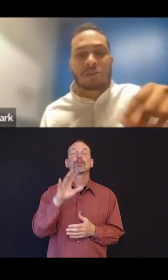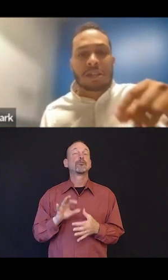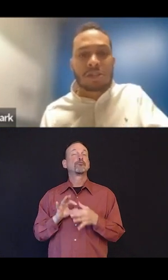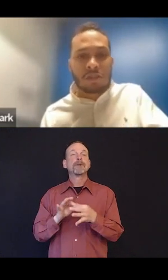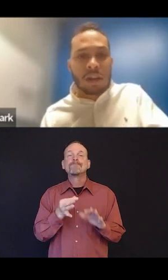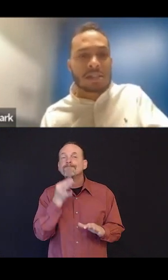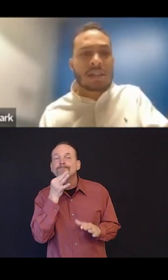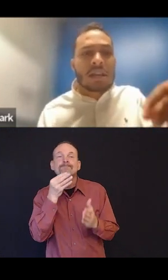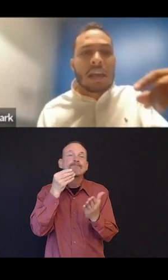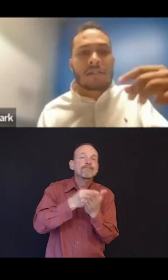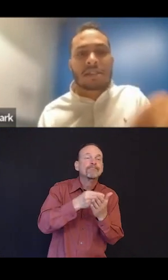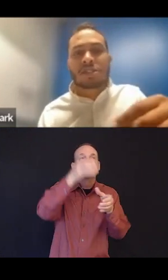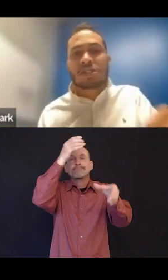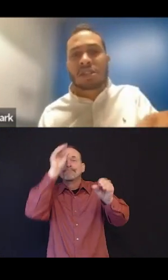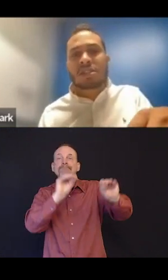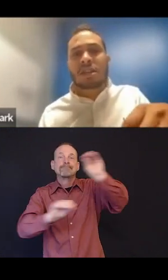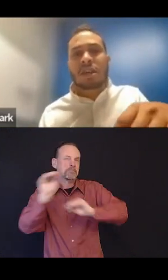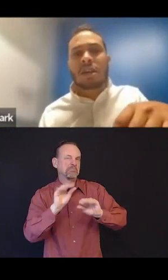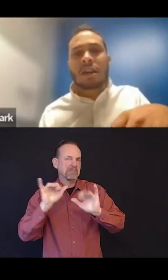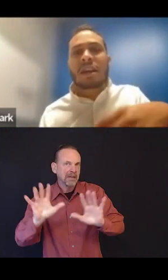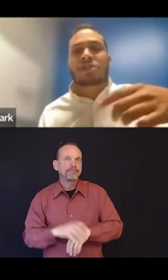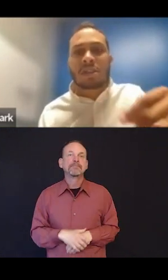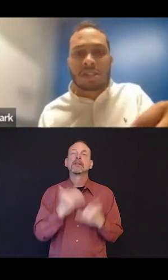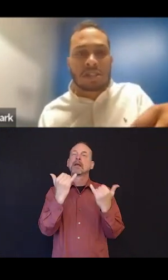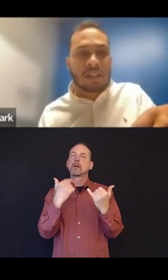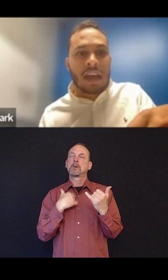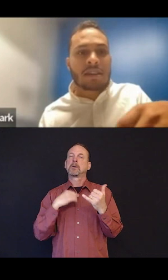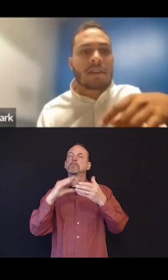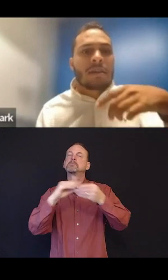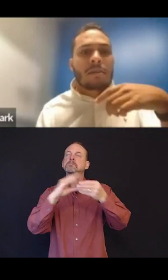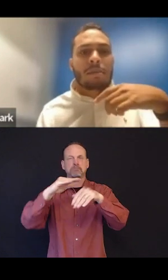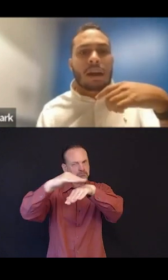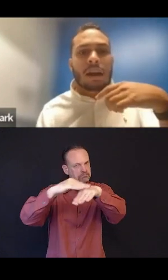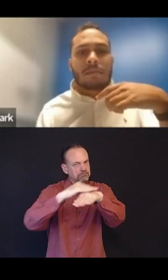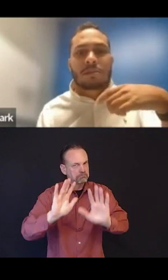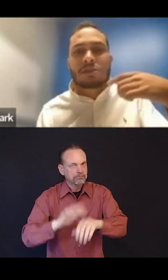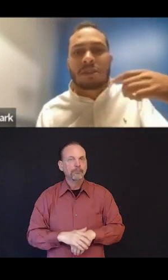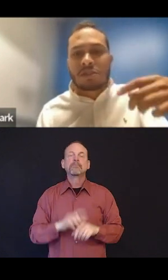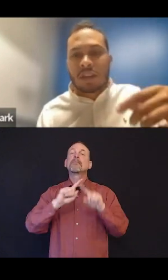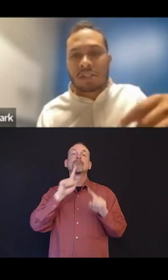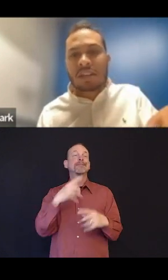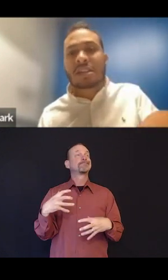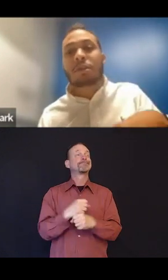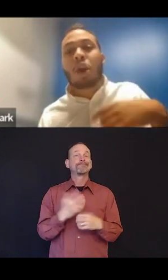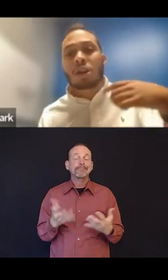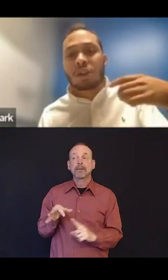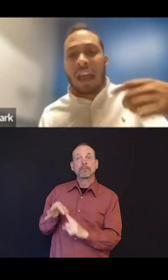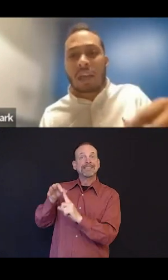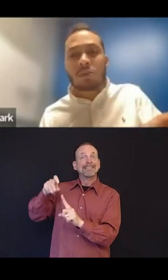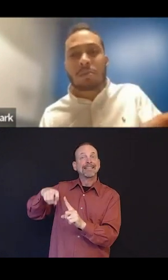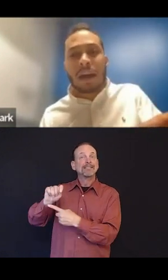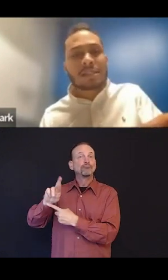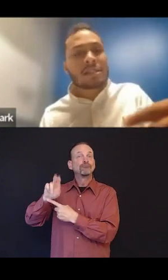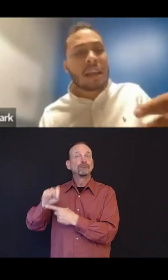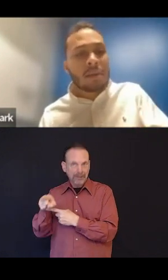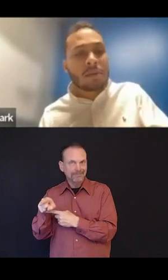with special needs trust. And this is just an introduction to that. But special needs trust can accept larger